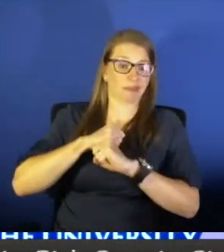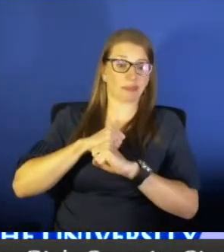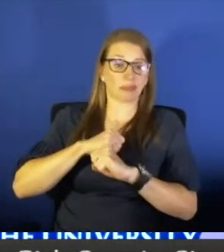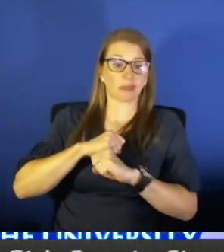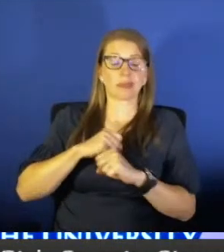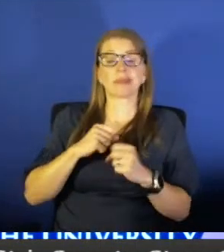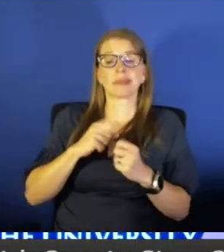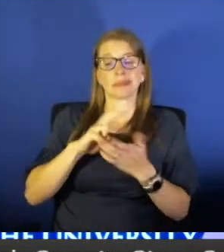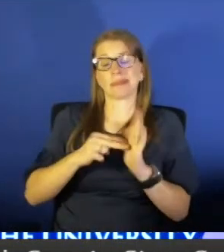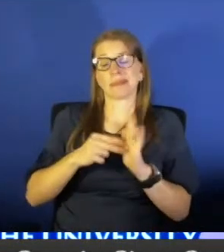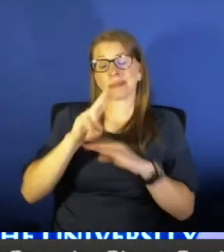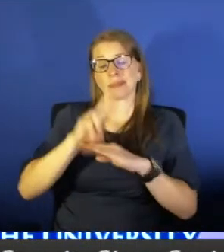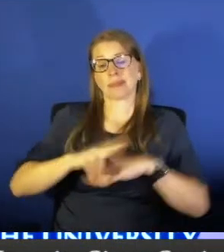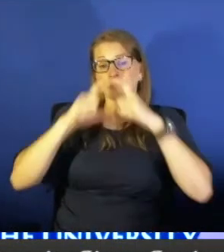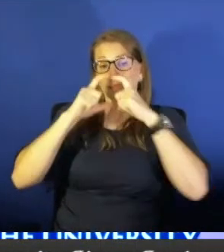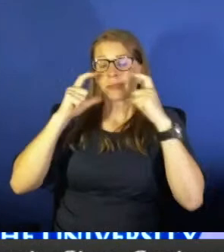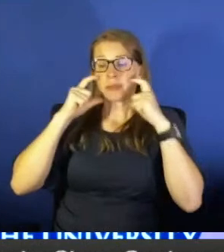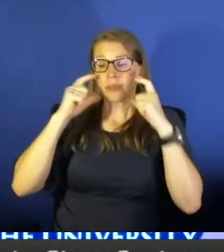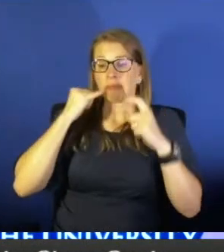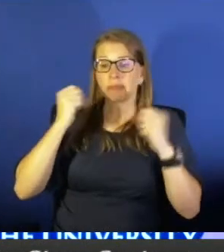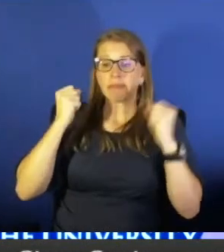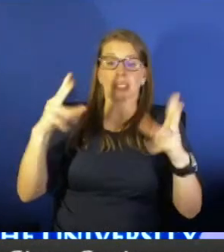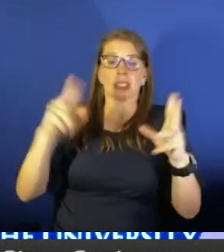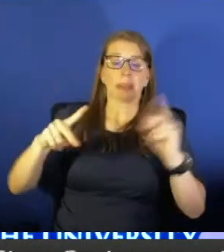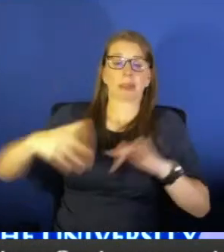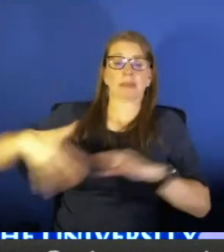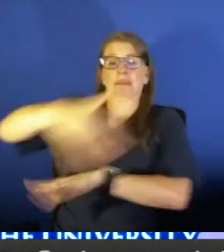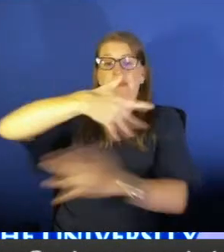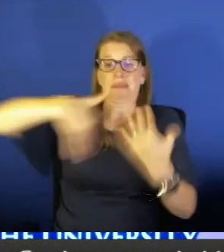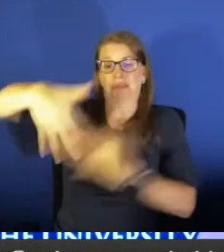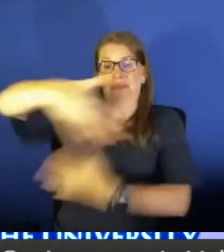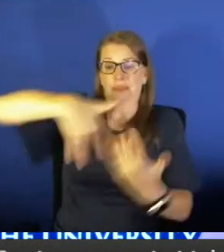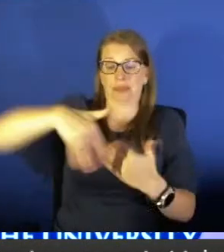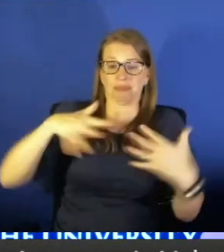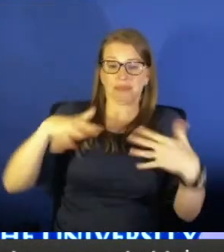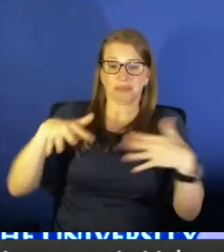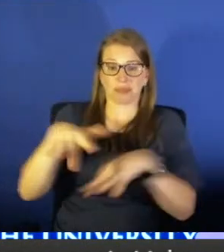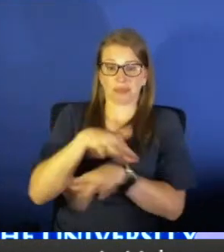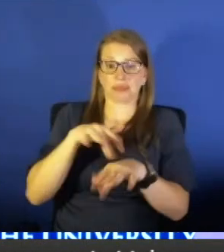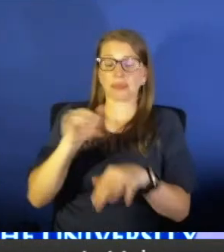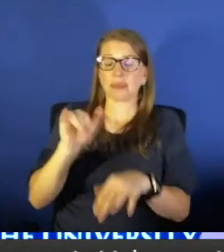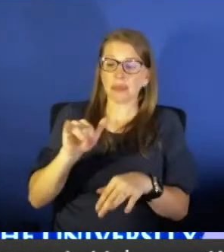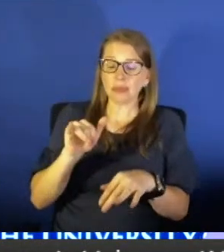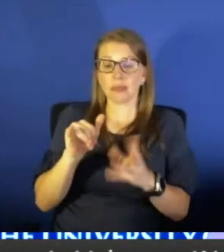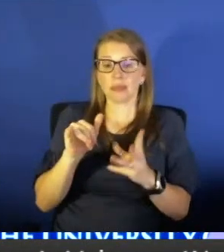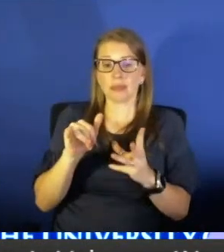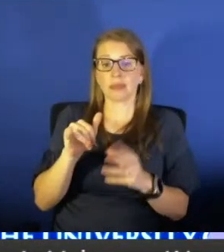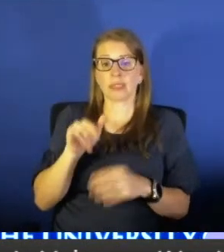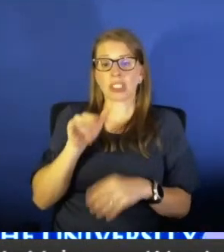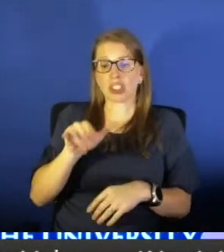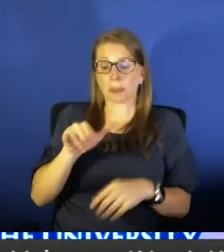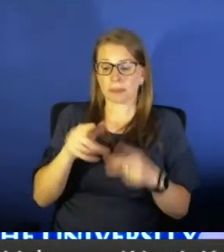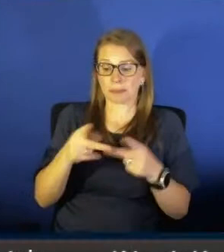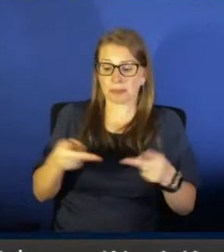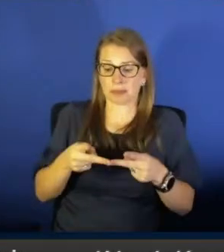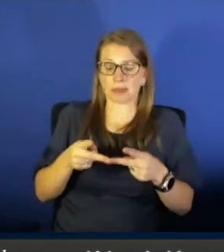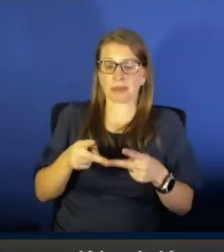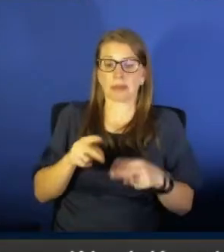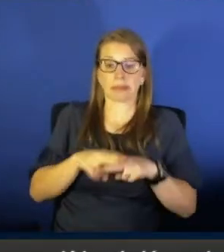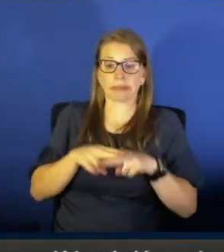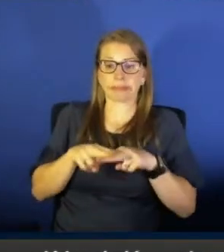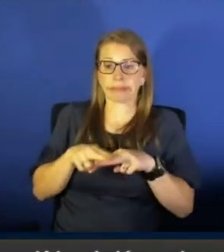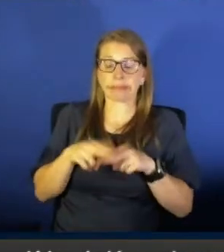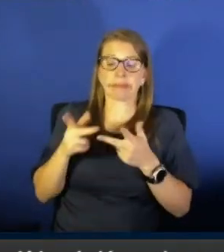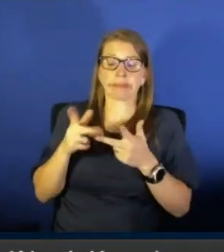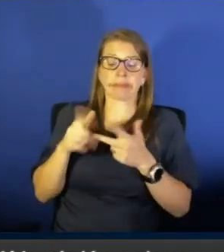high population or high people dense places like terminals, airplanes, things of that nature. I totally, I'll be traveling in a couple weeks.